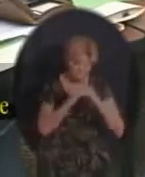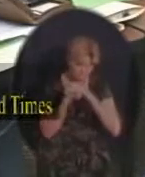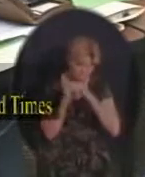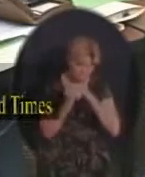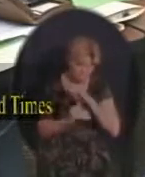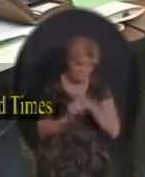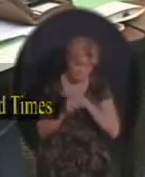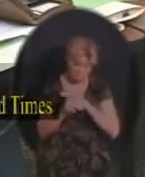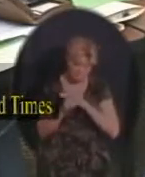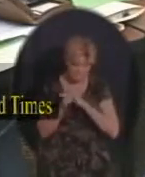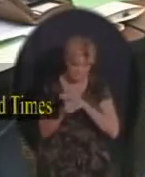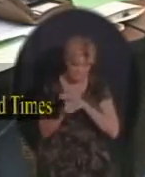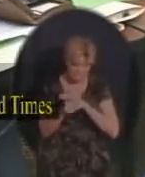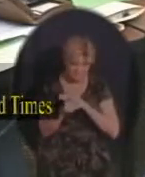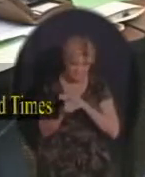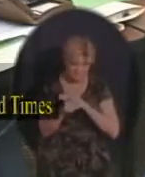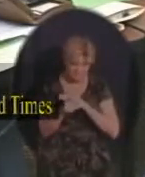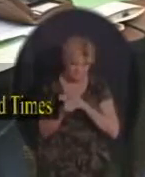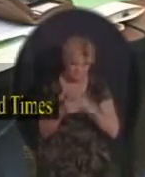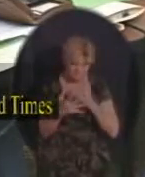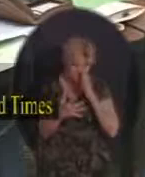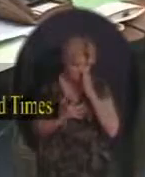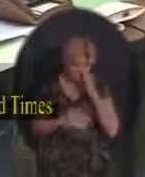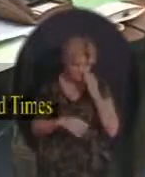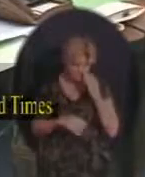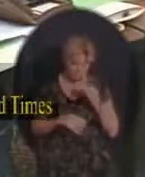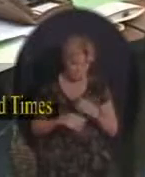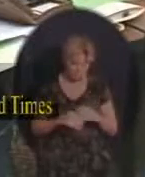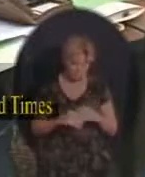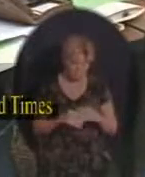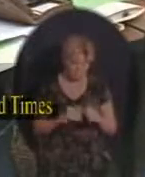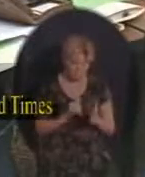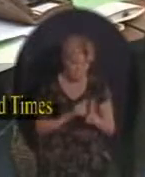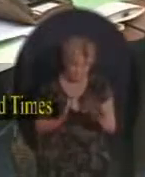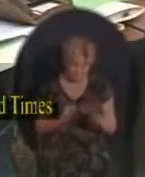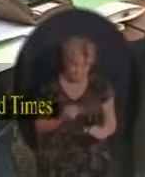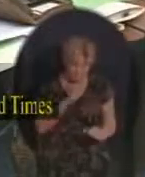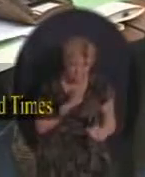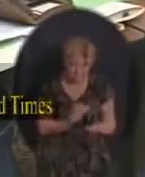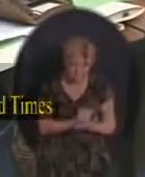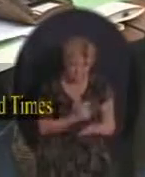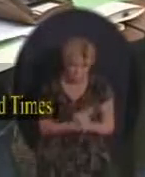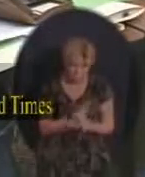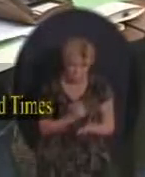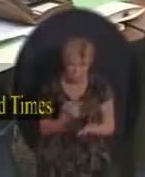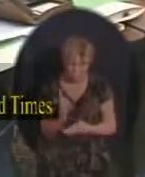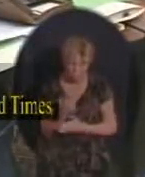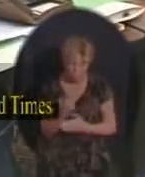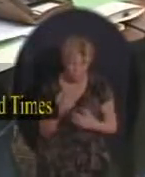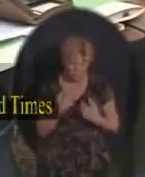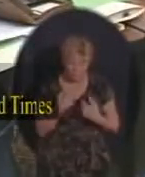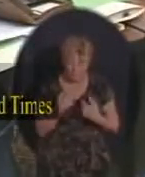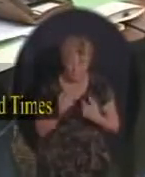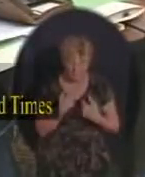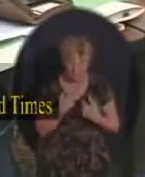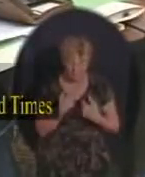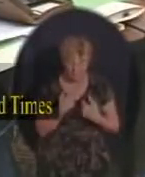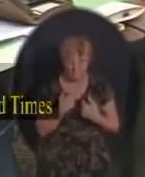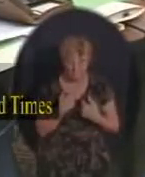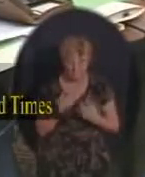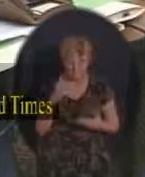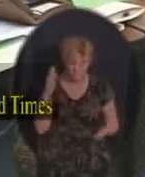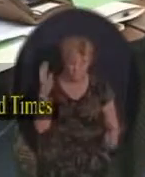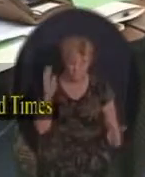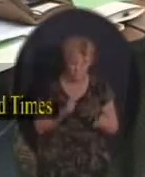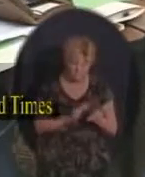could possibly be approved. At your final meetings in August, you always have the capability of reducing